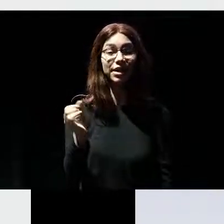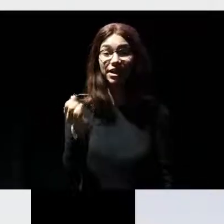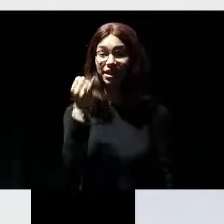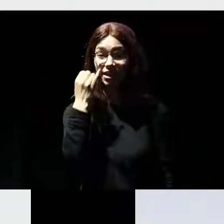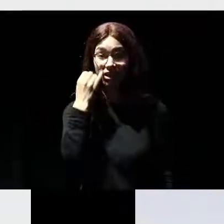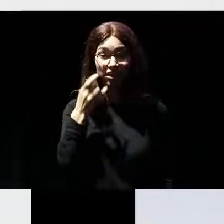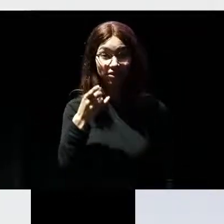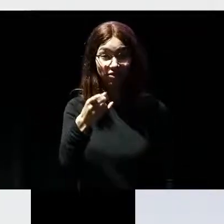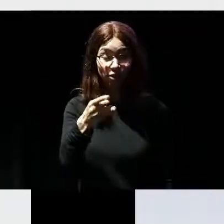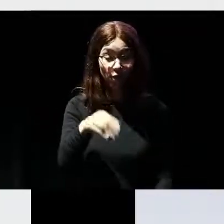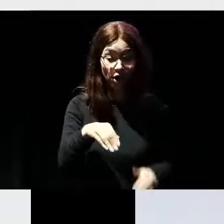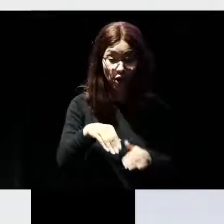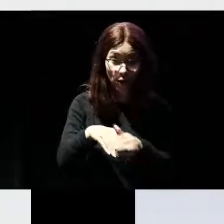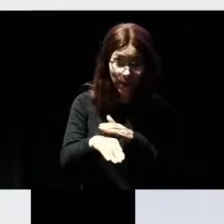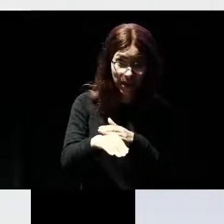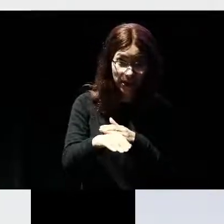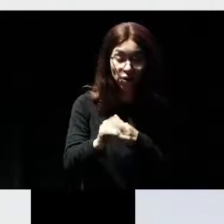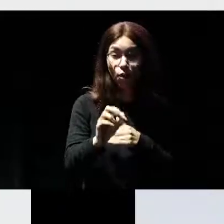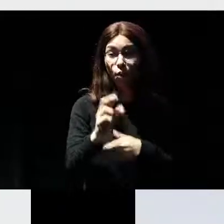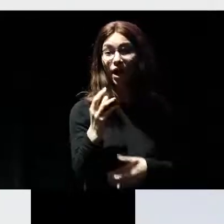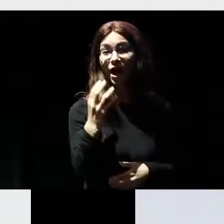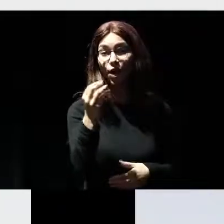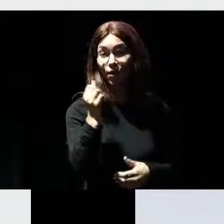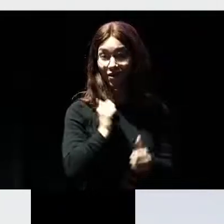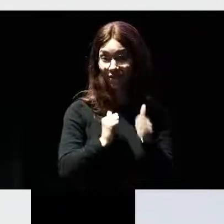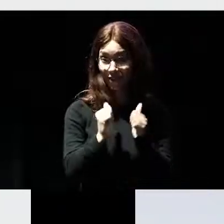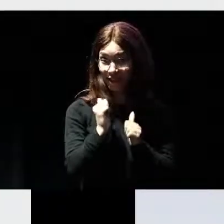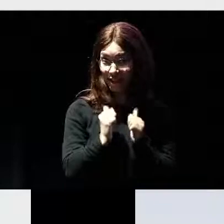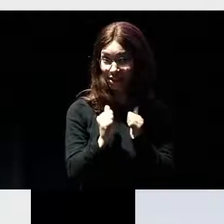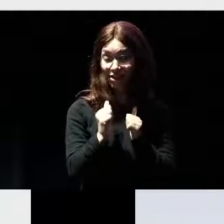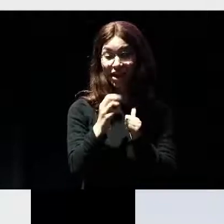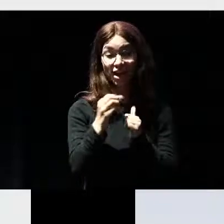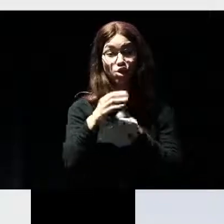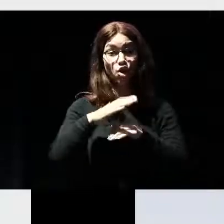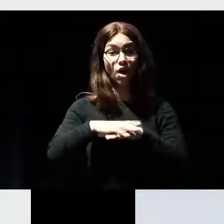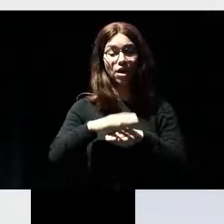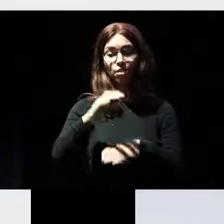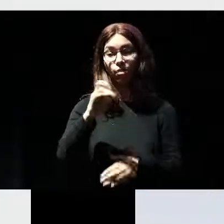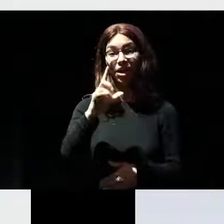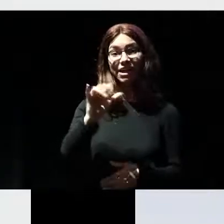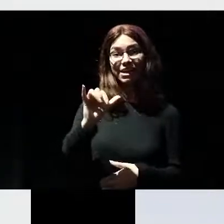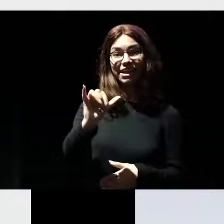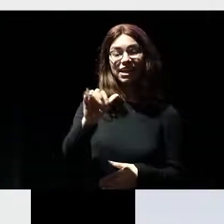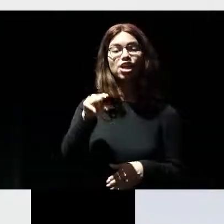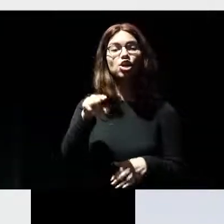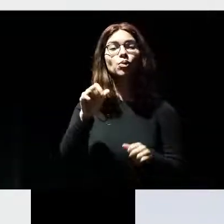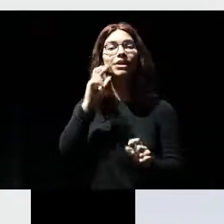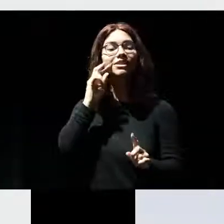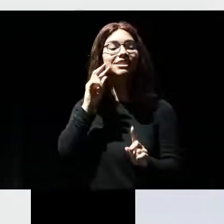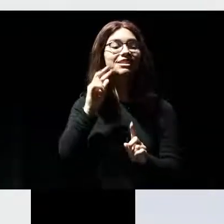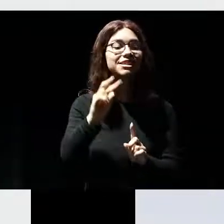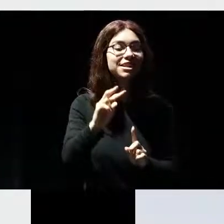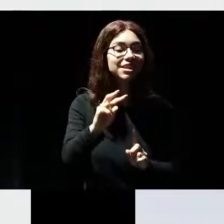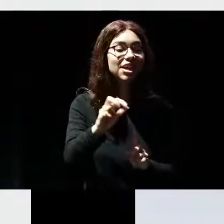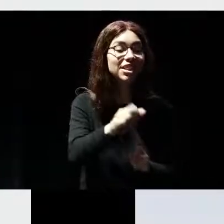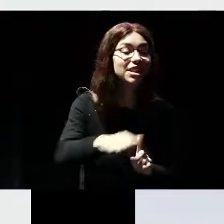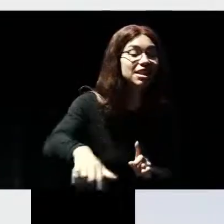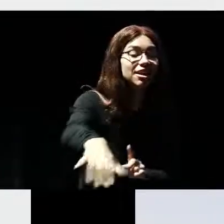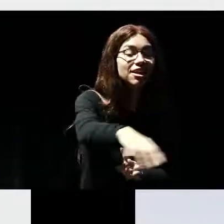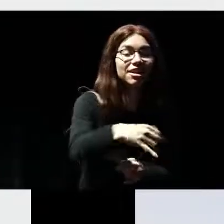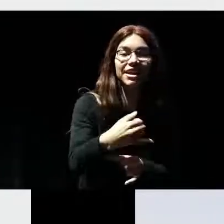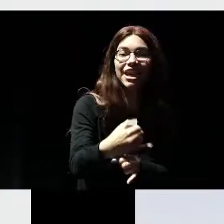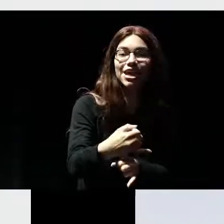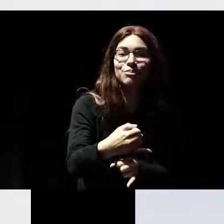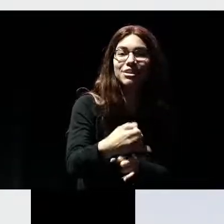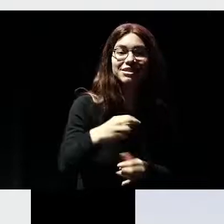you're going in or out of the theater and you're on those balcony lobbies, that you get to see back out to the campus. So